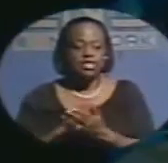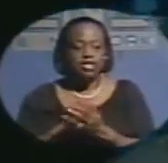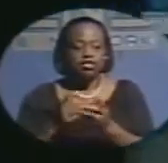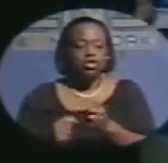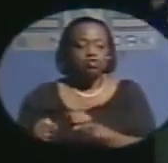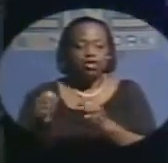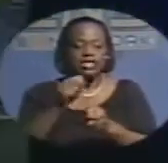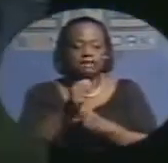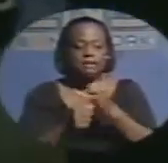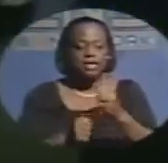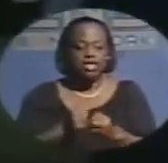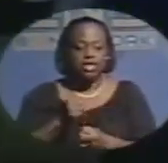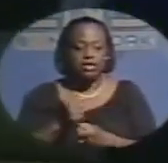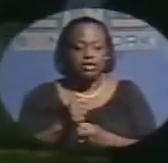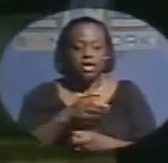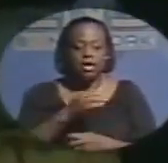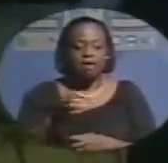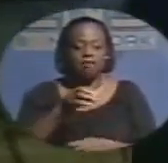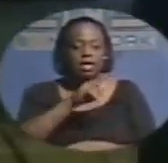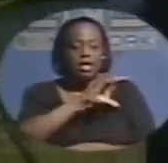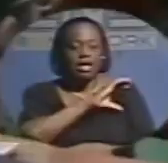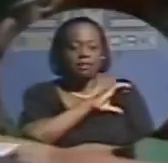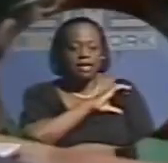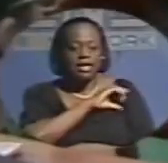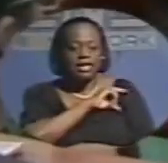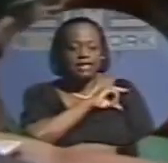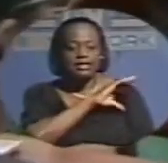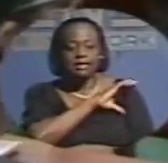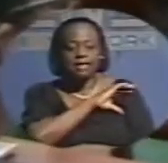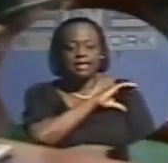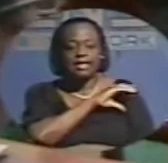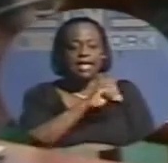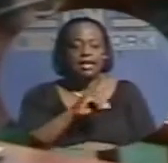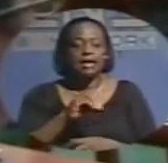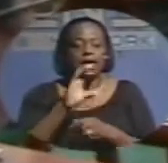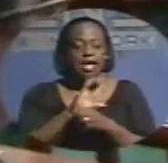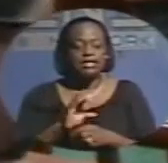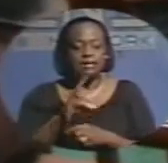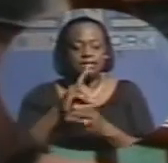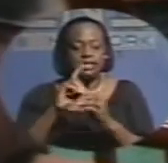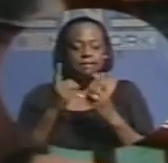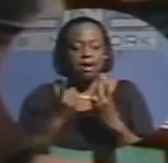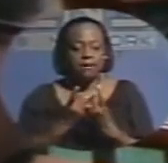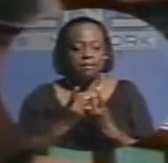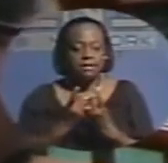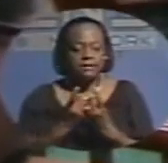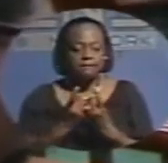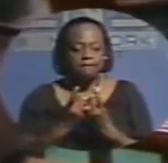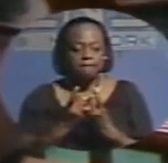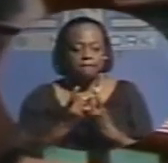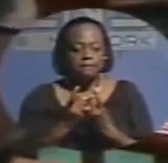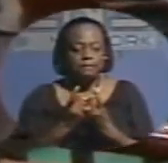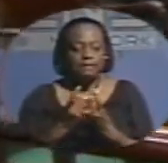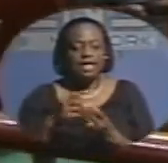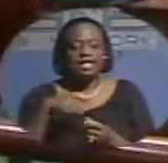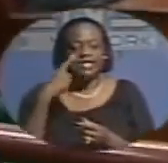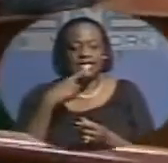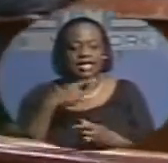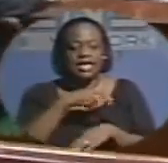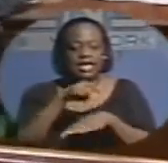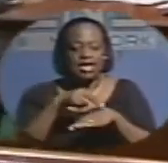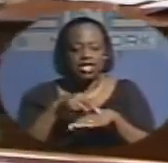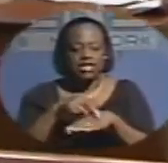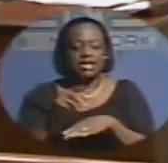police and defense forces, and customs and immigration departments. Reformed and modernized national laws rationalized the customs tariff